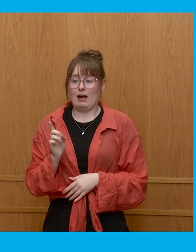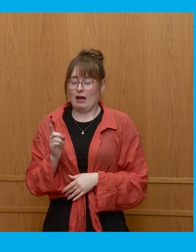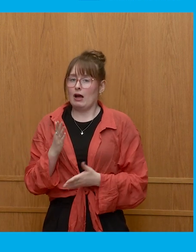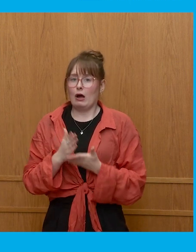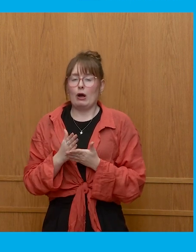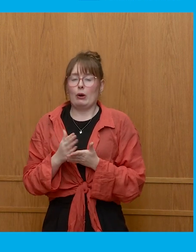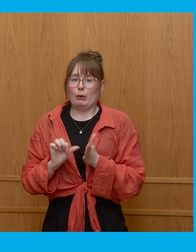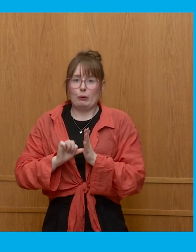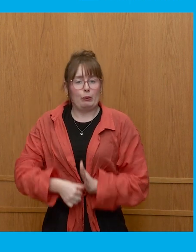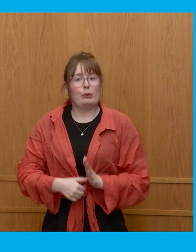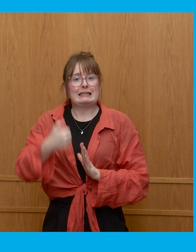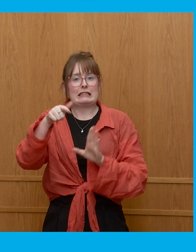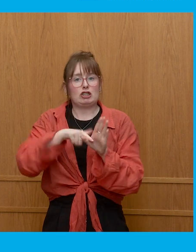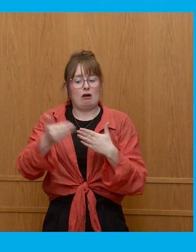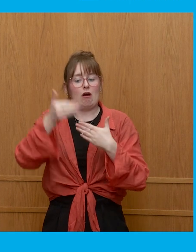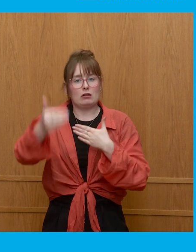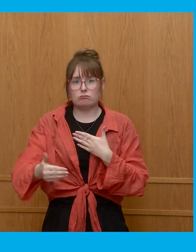intense 6 years of work.